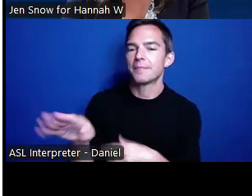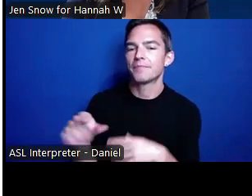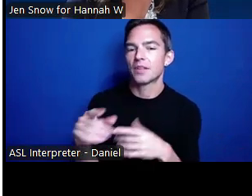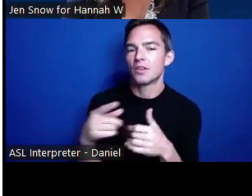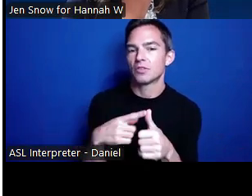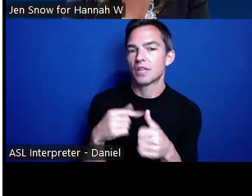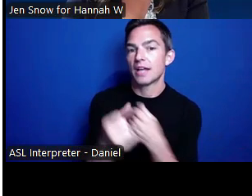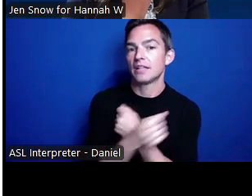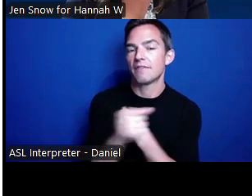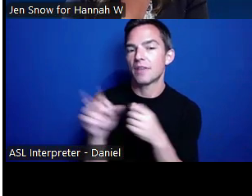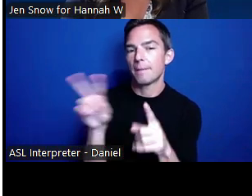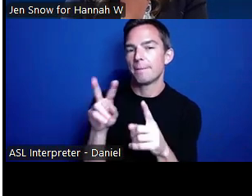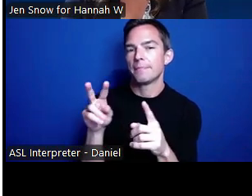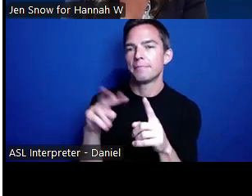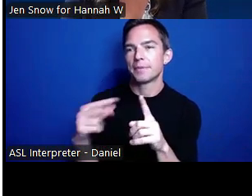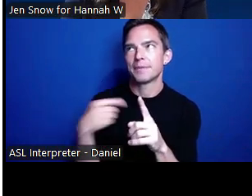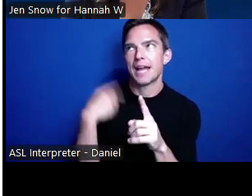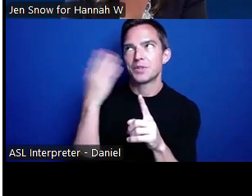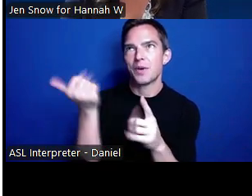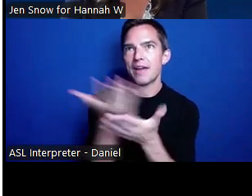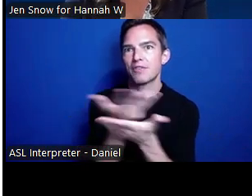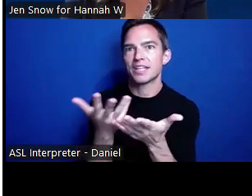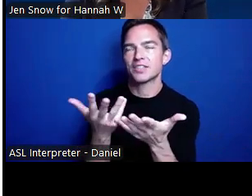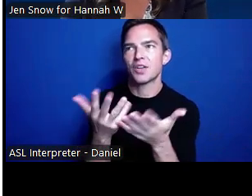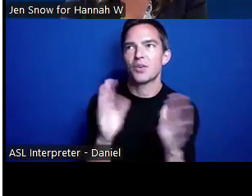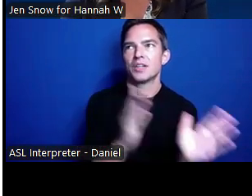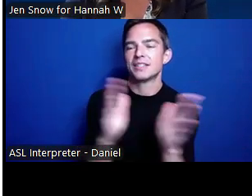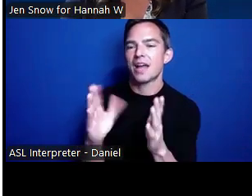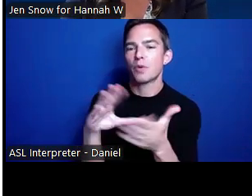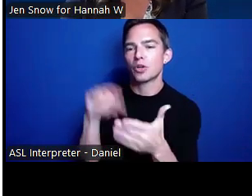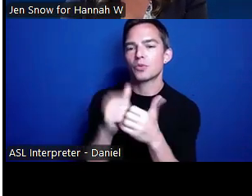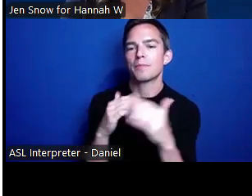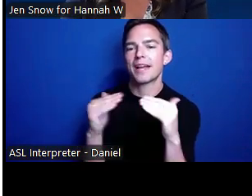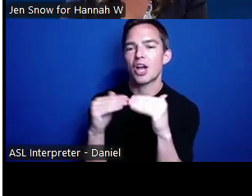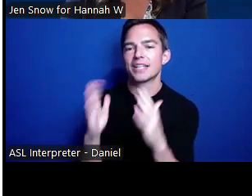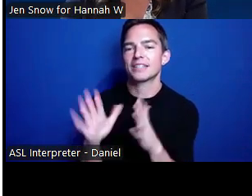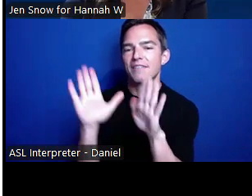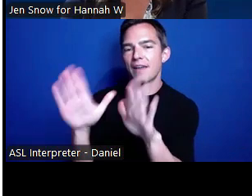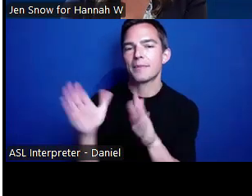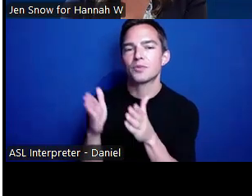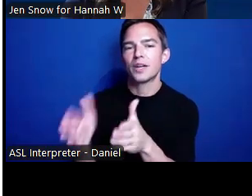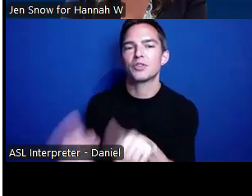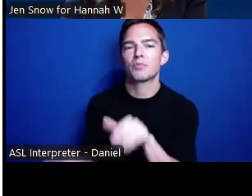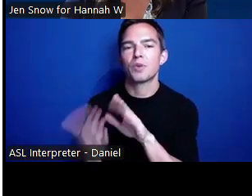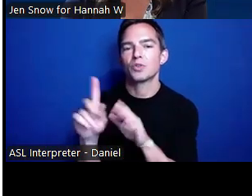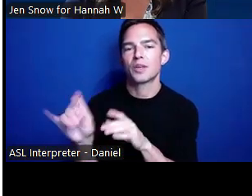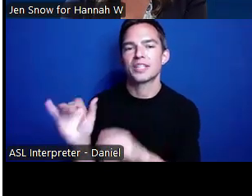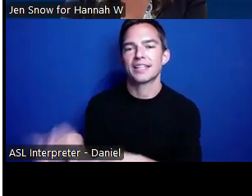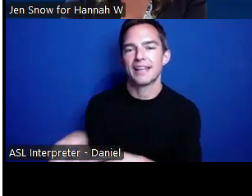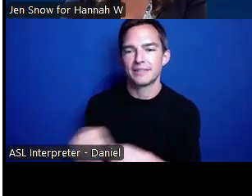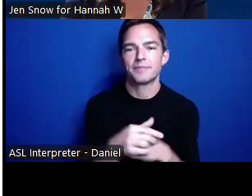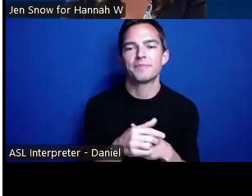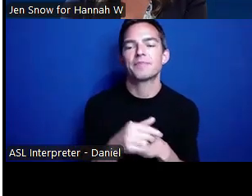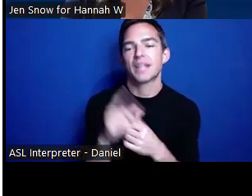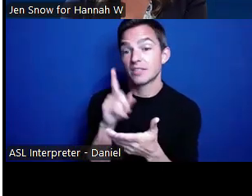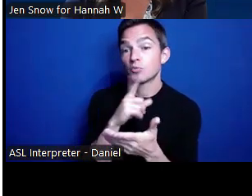the paradigm of I don't know everything, so I'm going to learn with my colleagues. It's just a fabulous way to approach a question like that. And I think that is a